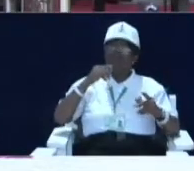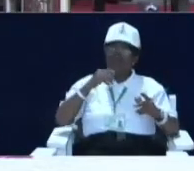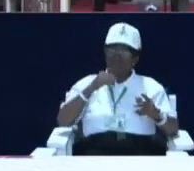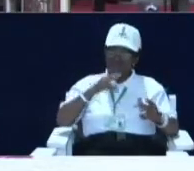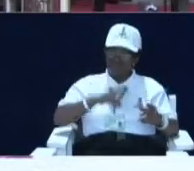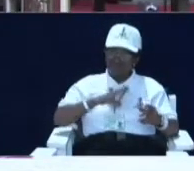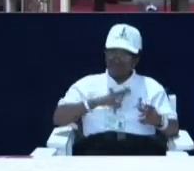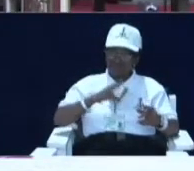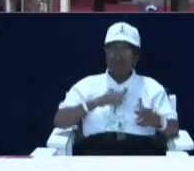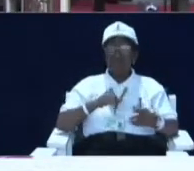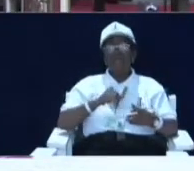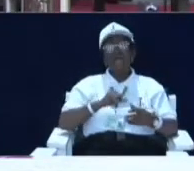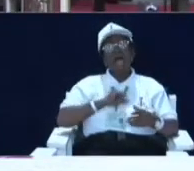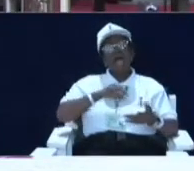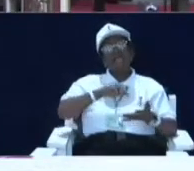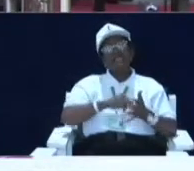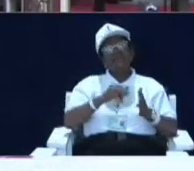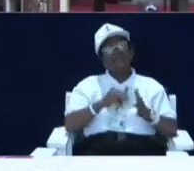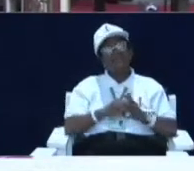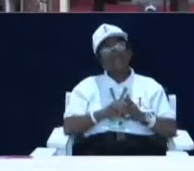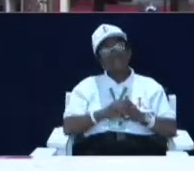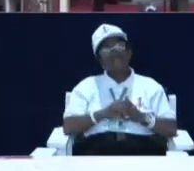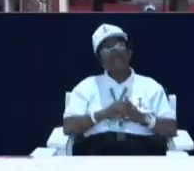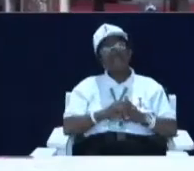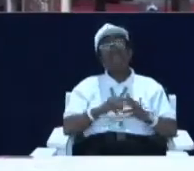I mean, incredible.